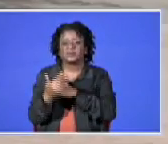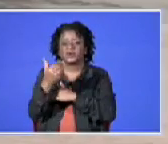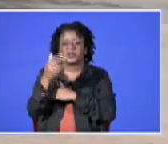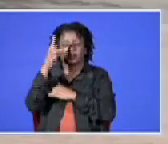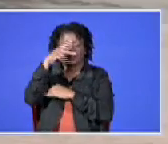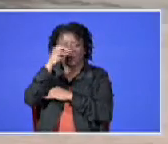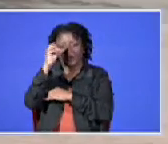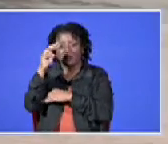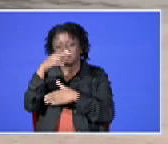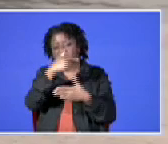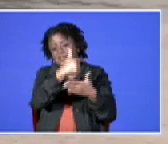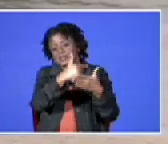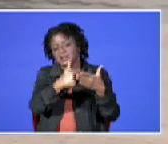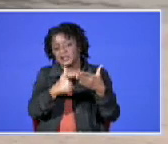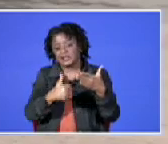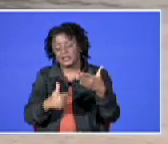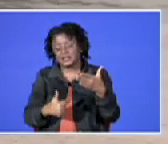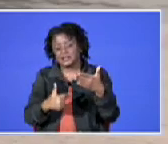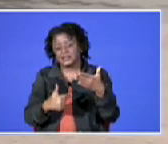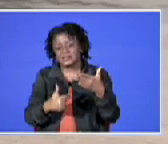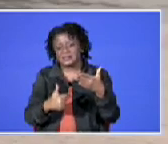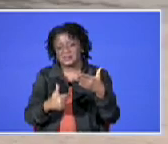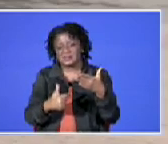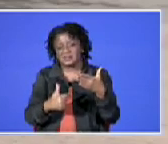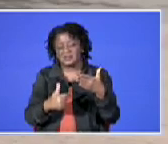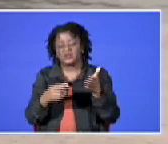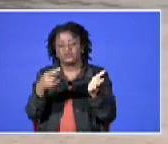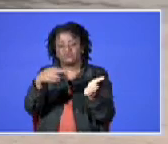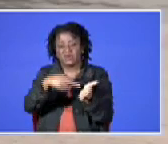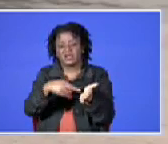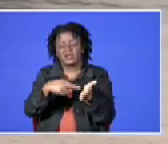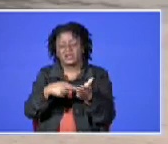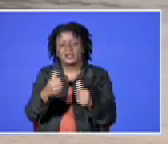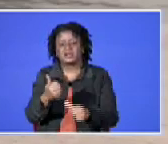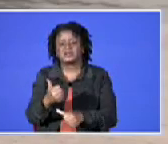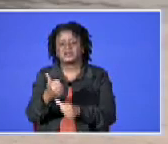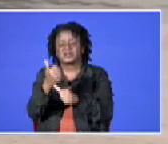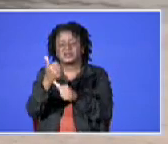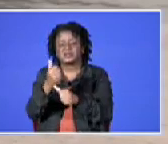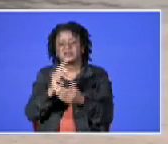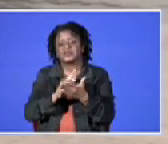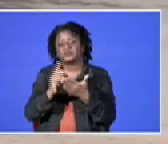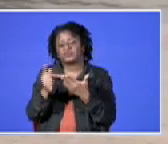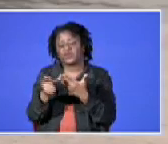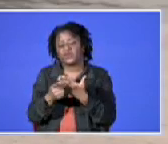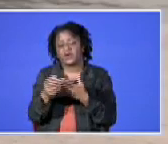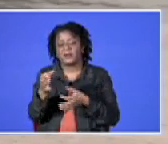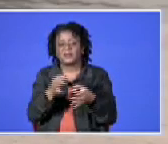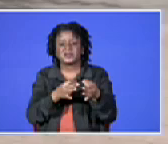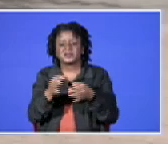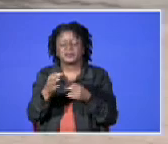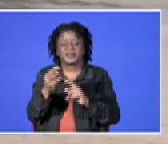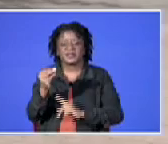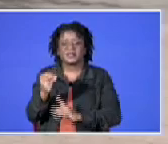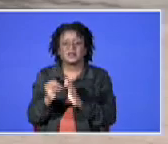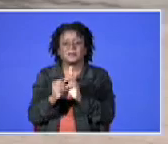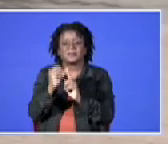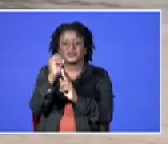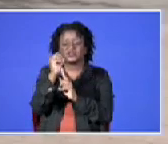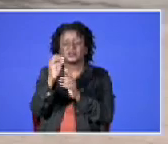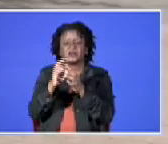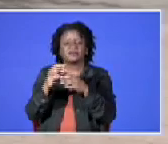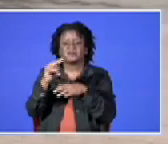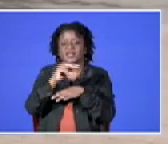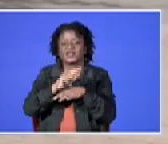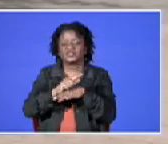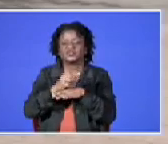he listed details of the much-anticipated rental assistance program. He also explained the mission of the National Food